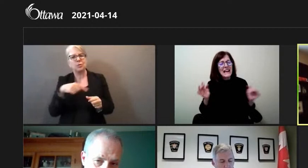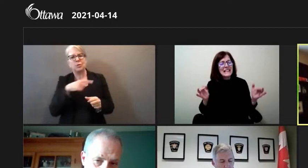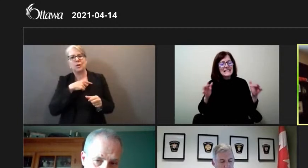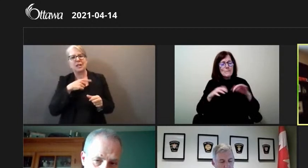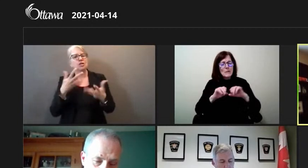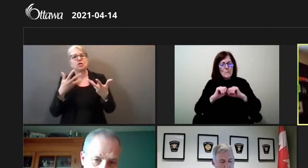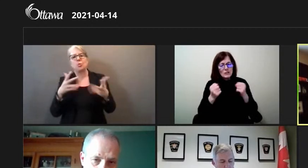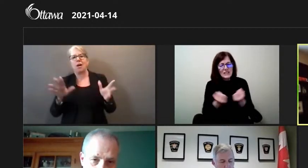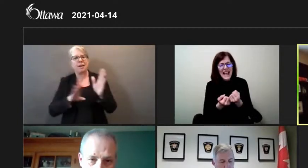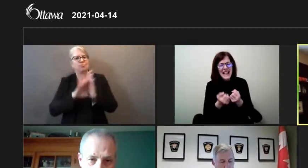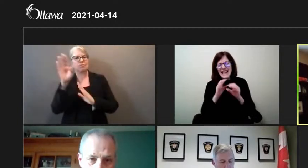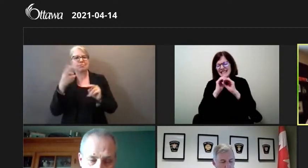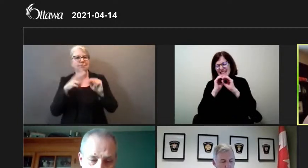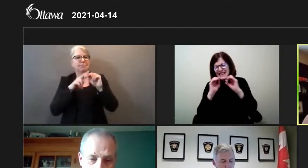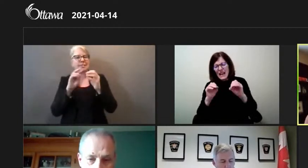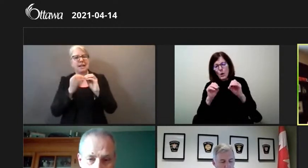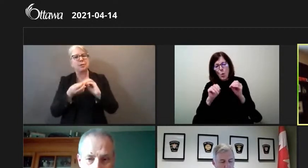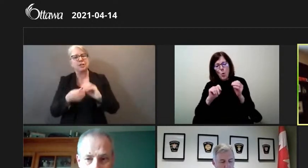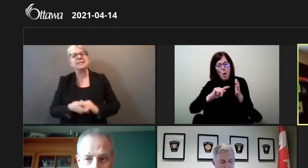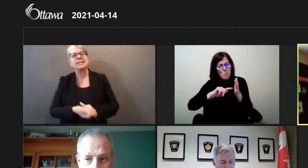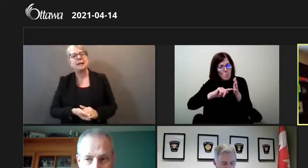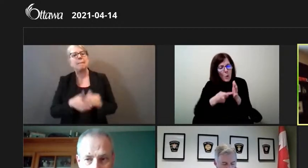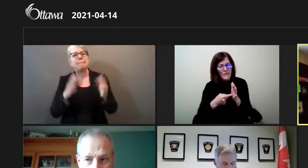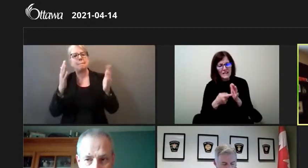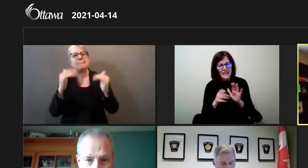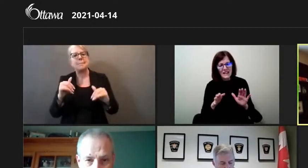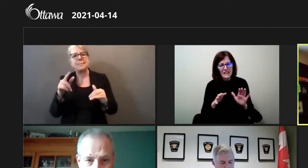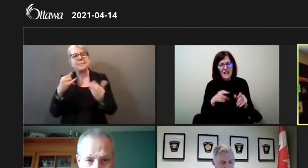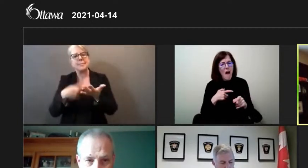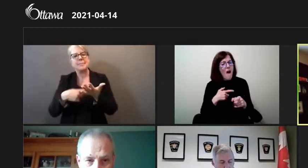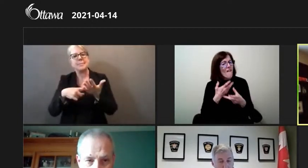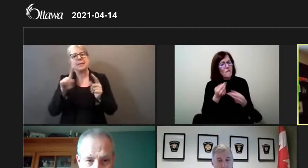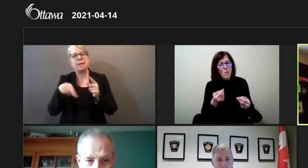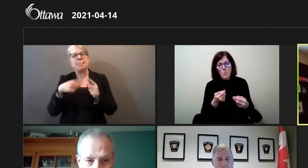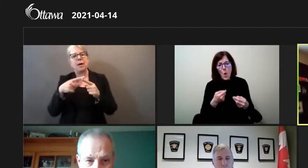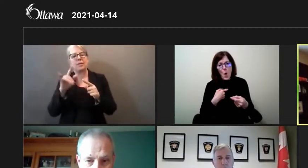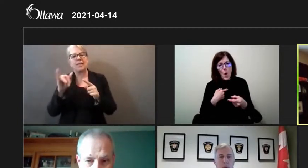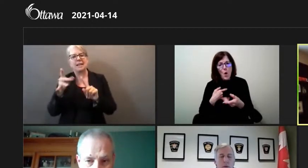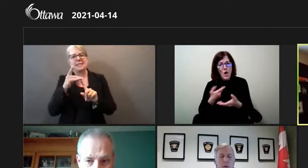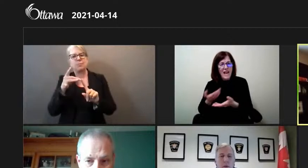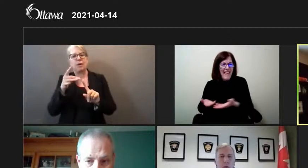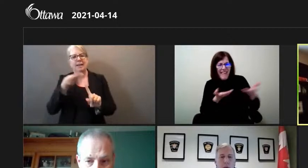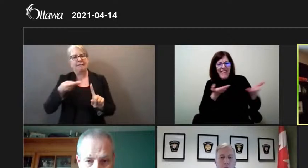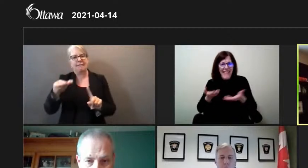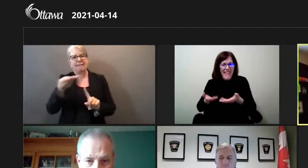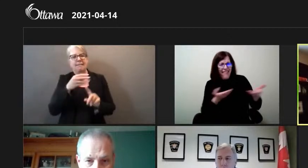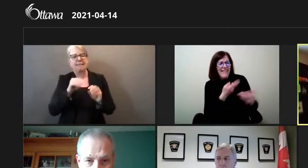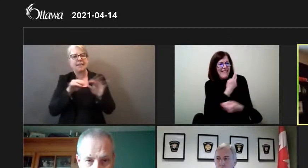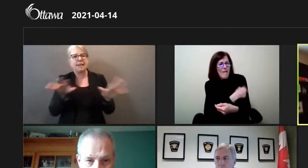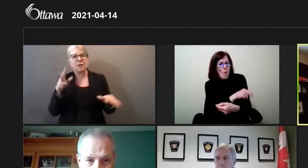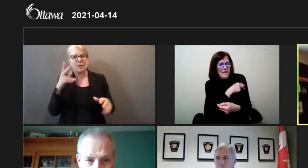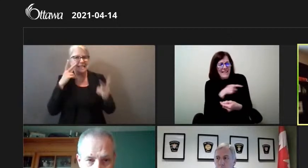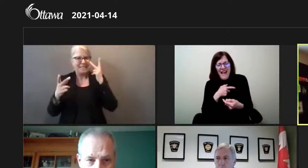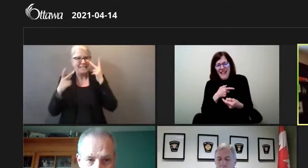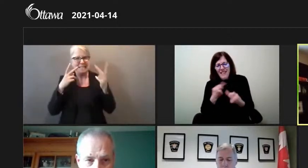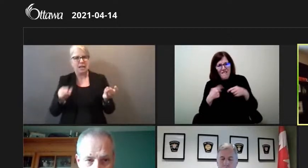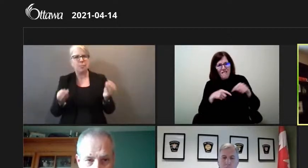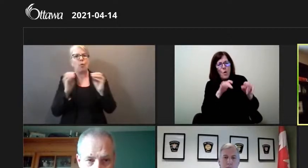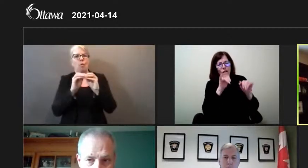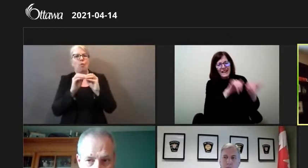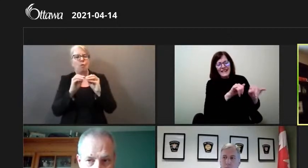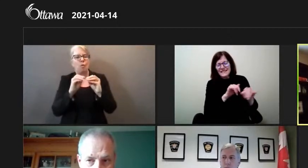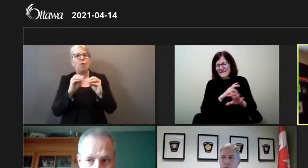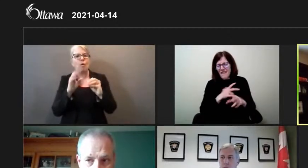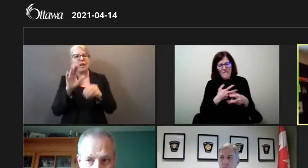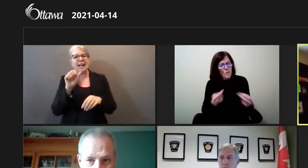to be. Mm-hmm. Can we just talk about the spread in a minute? Because, you know, we are seeing more cases than we